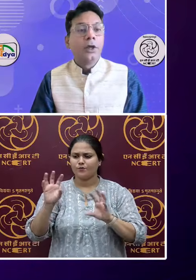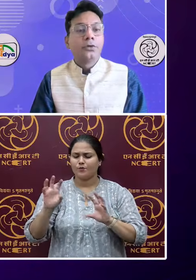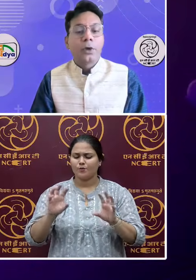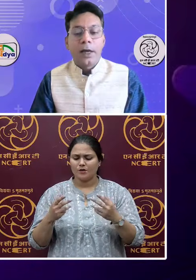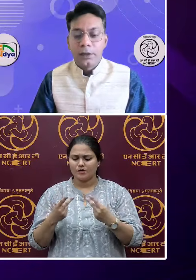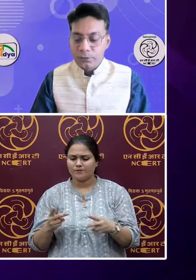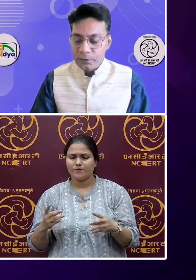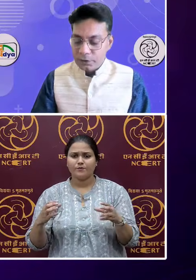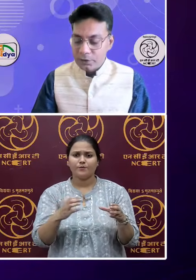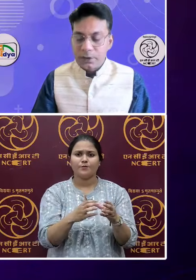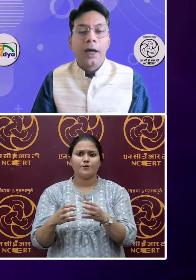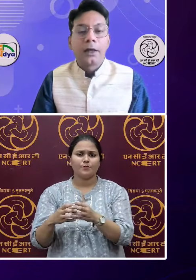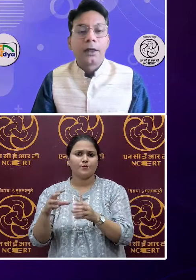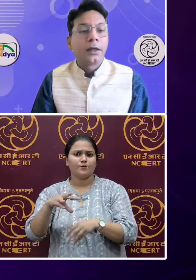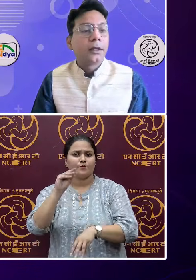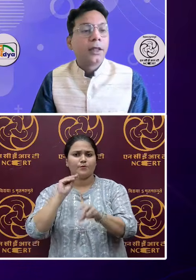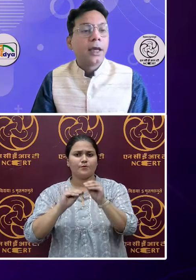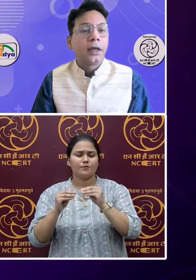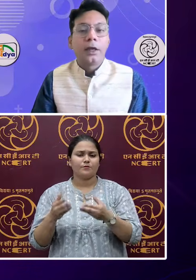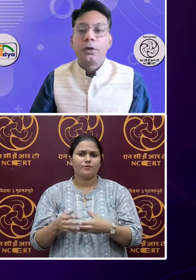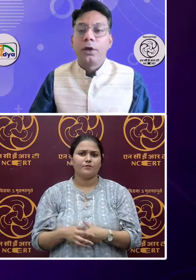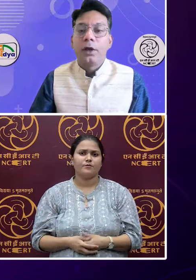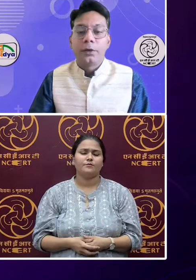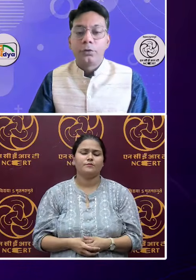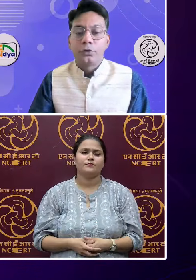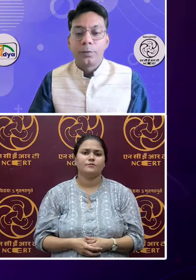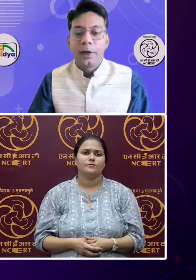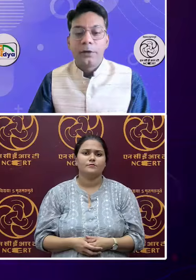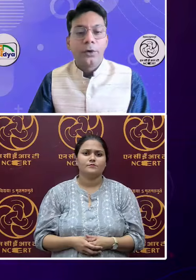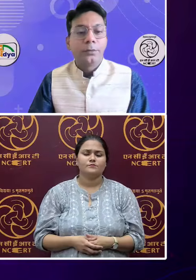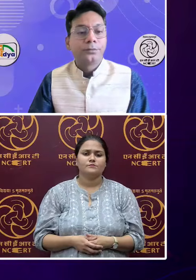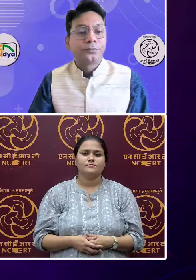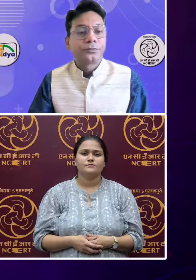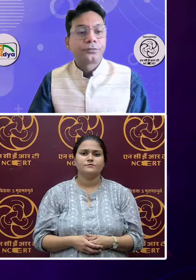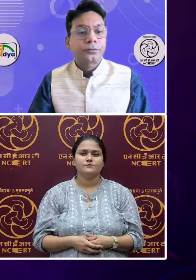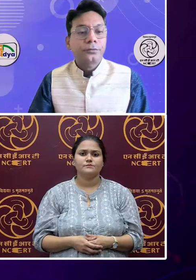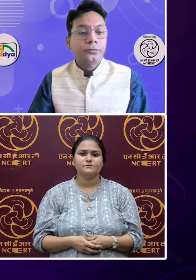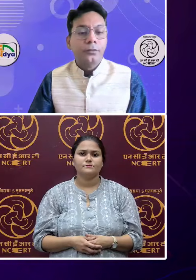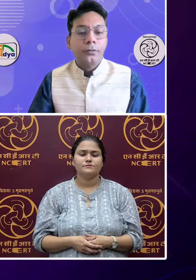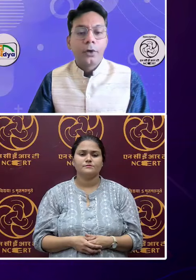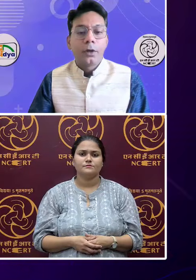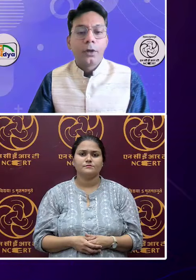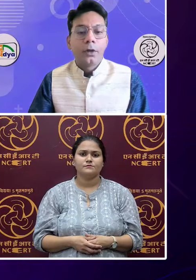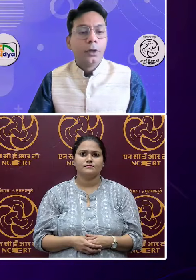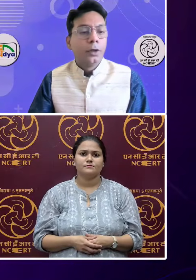learners. So all these features are there in online course platform.